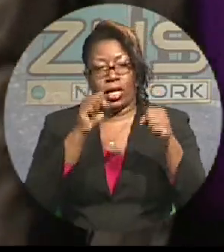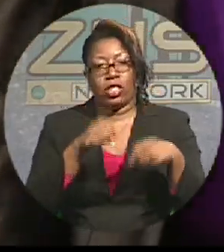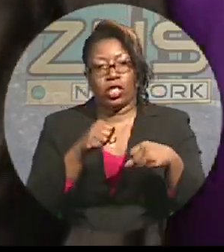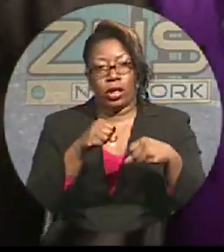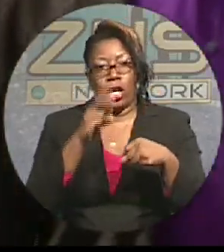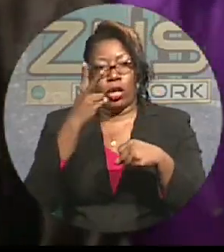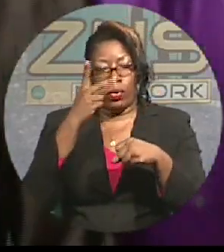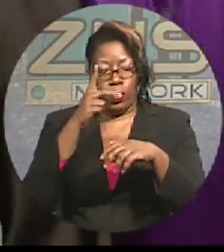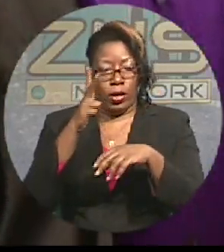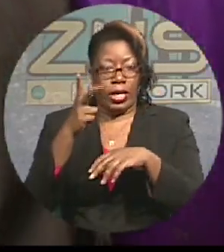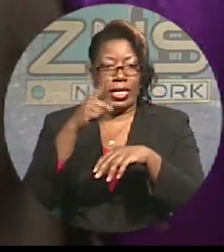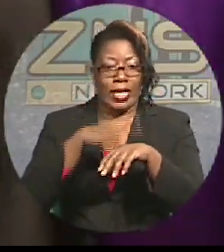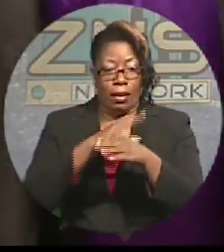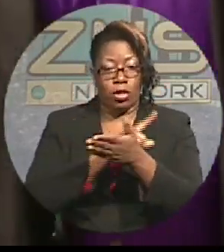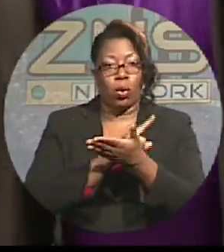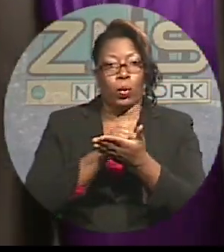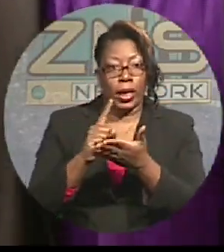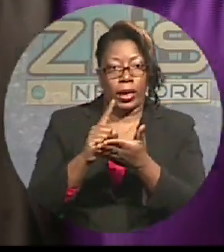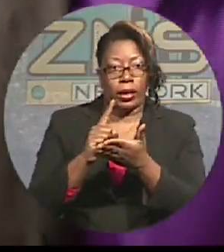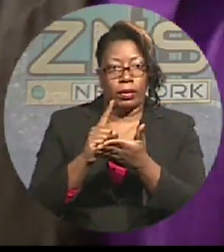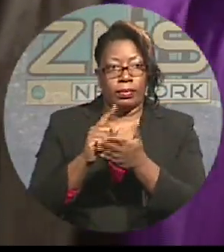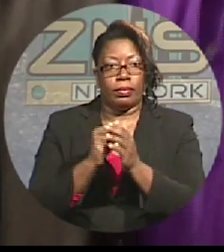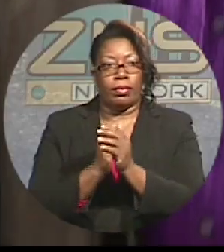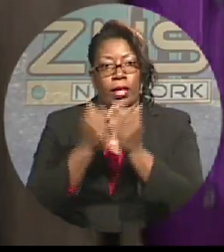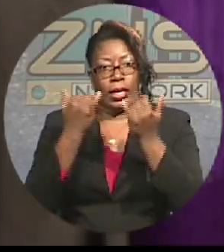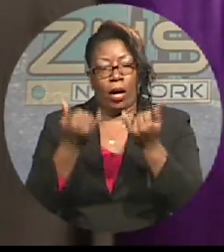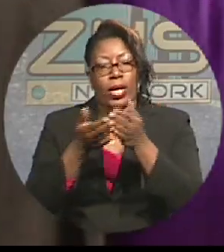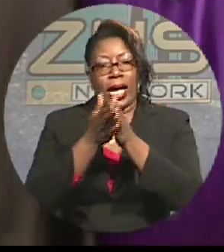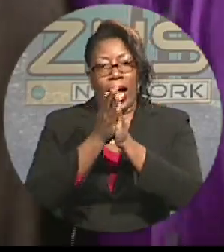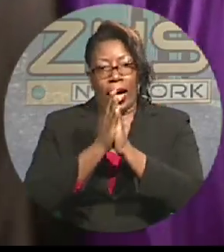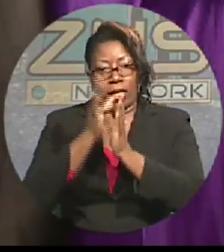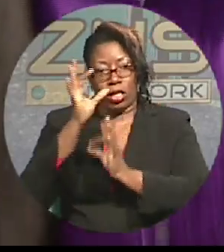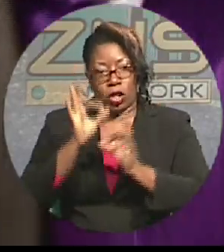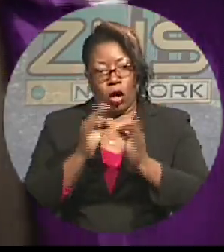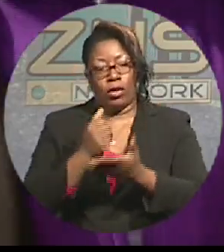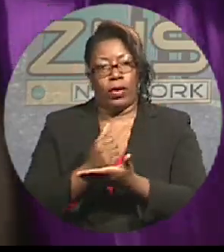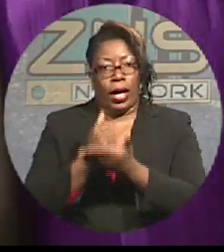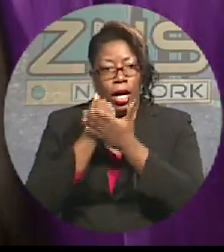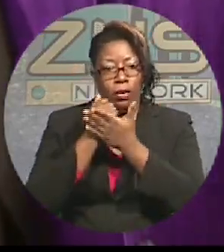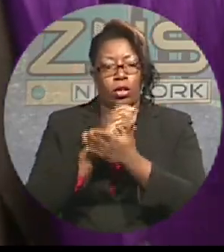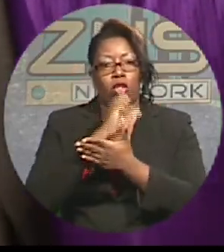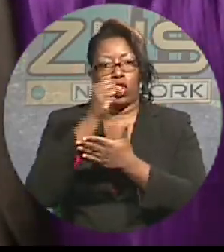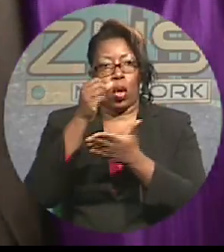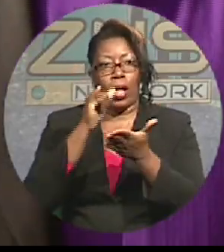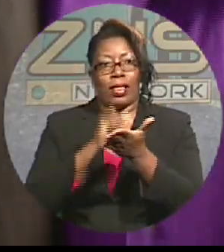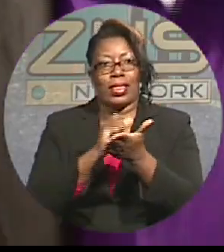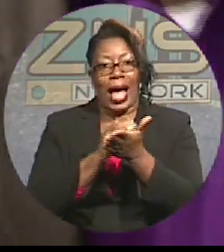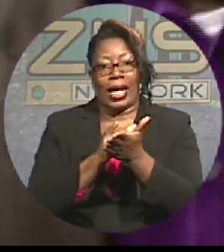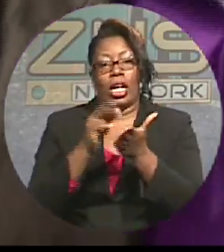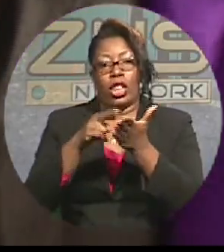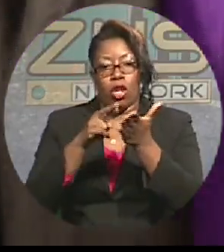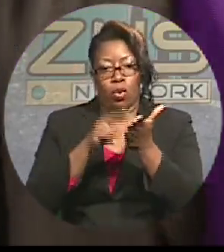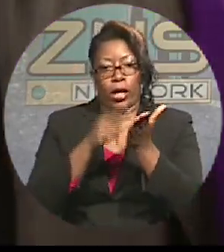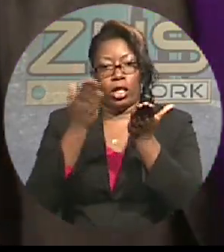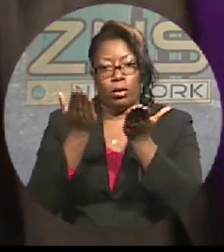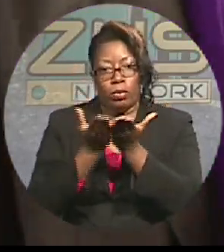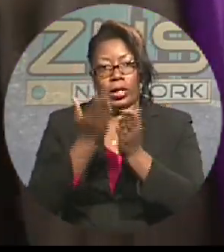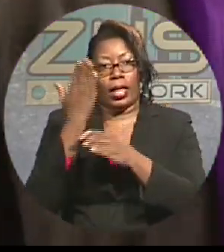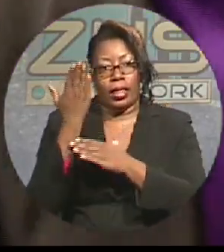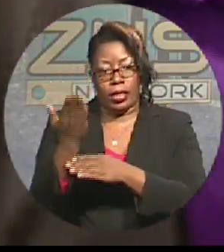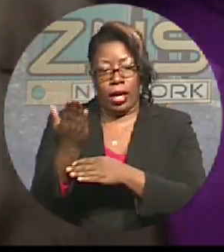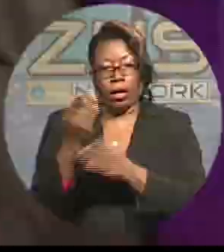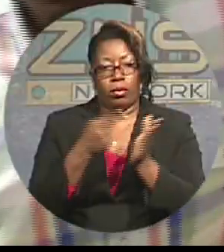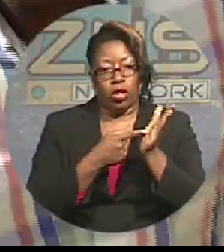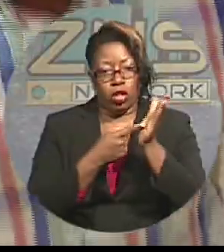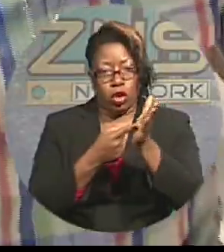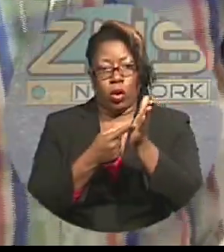been reporting diligently at the Grove Police Station, and he asked the court's assistance in ensuring that the record book there be made available to